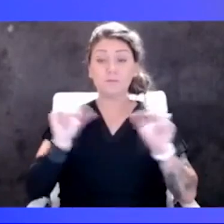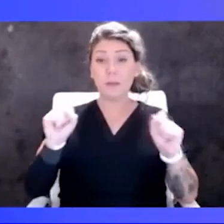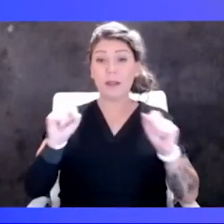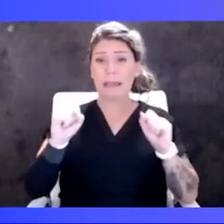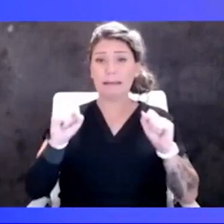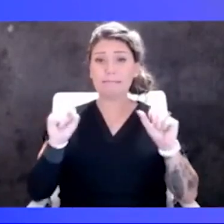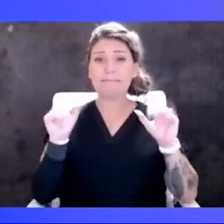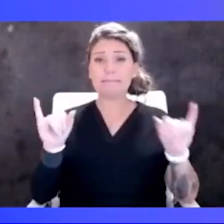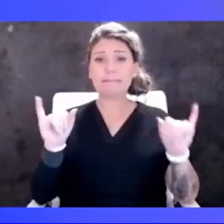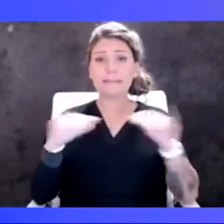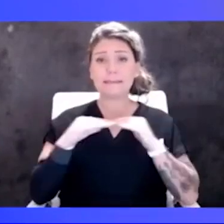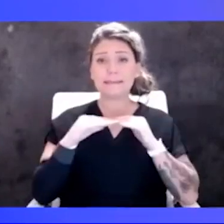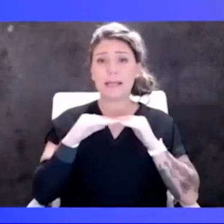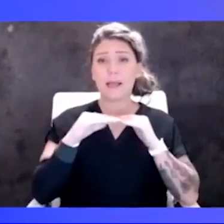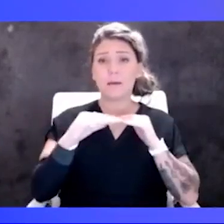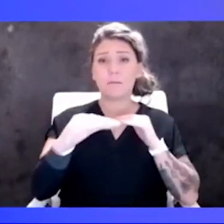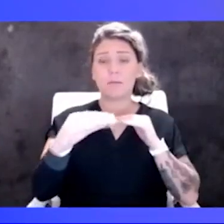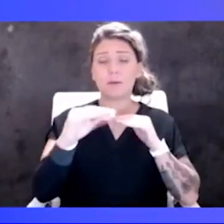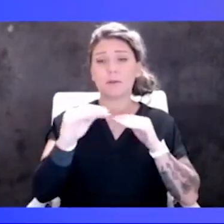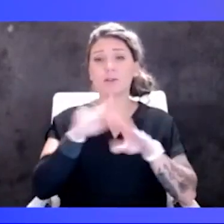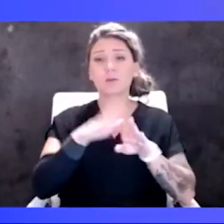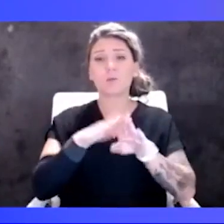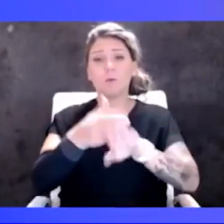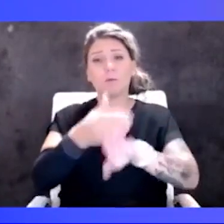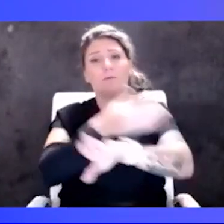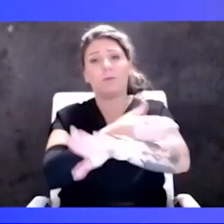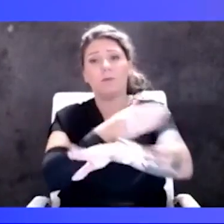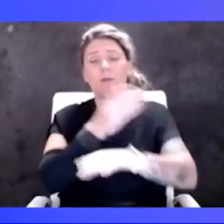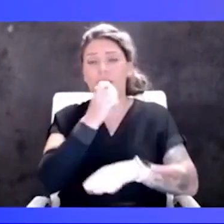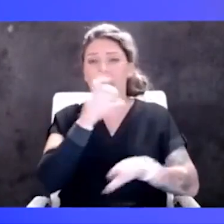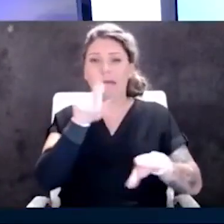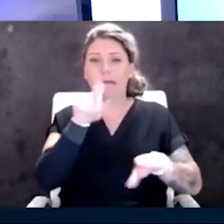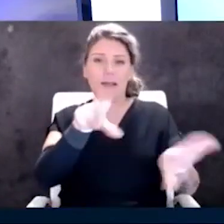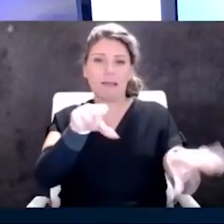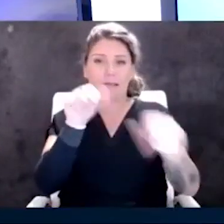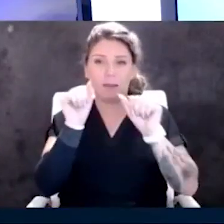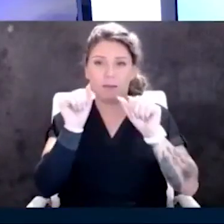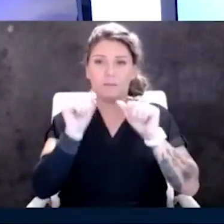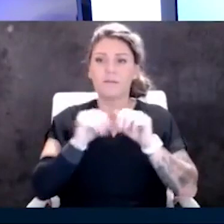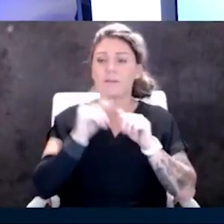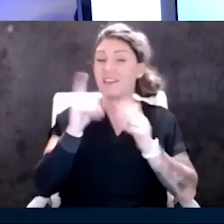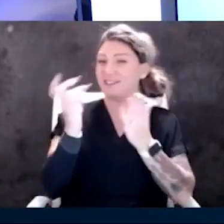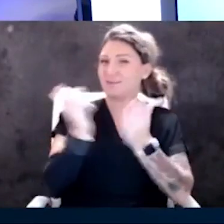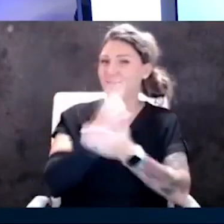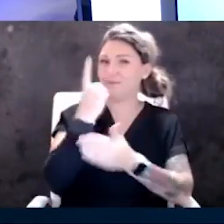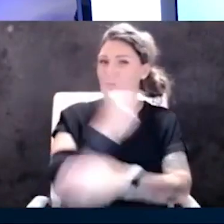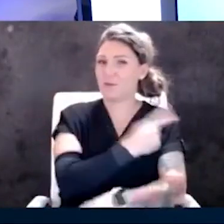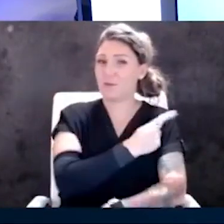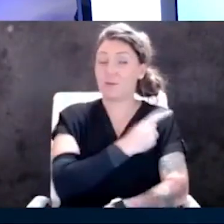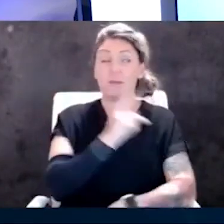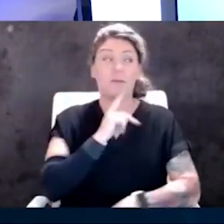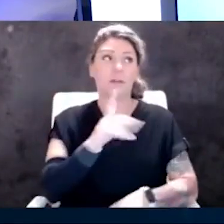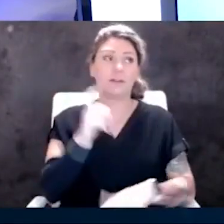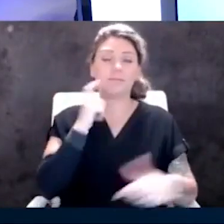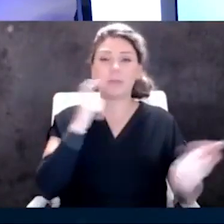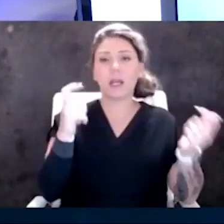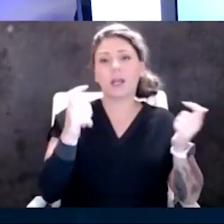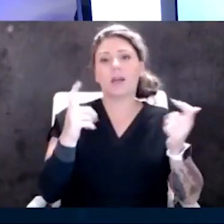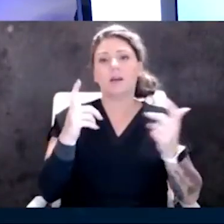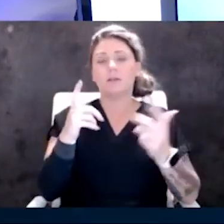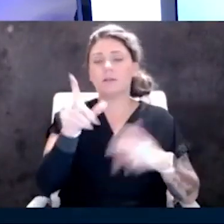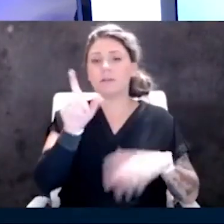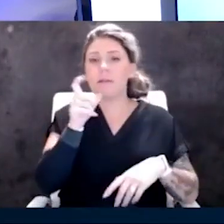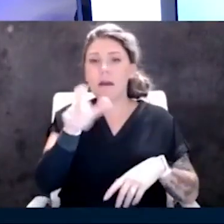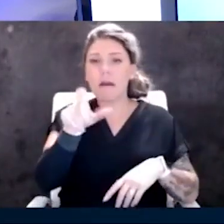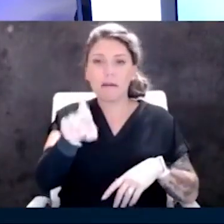patient maybe slowly gets better and then doesn't need to leave either, which is a win for the patient. That is a really big win for people not to have to leave in the middle